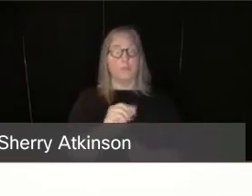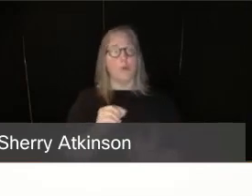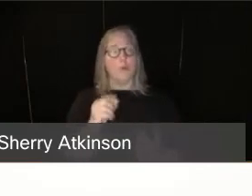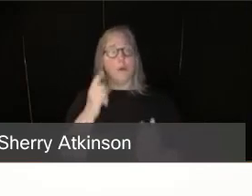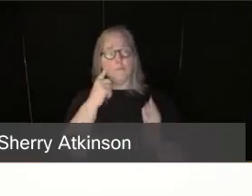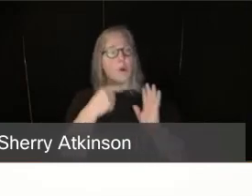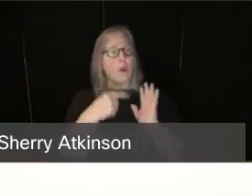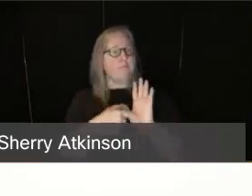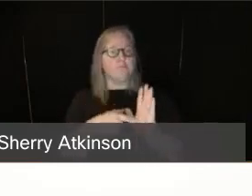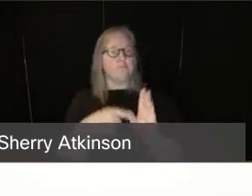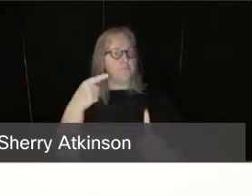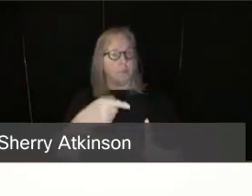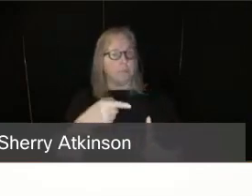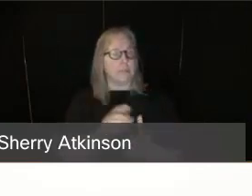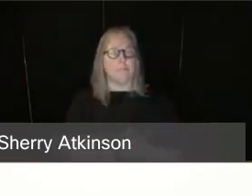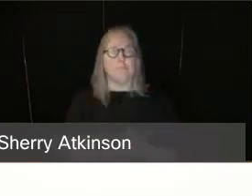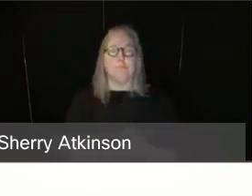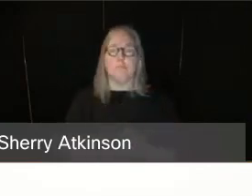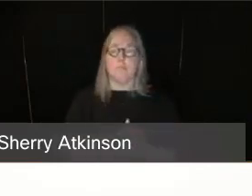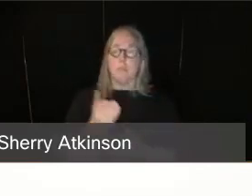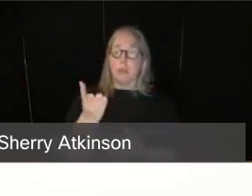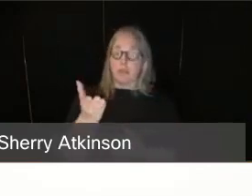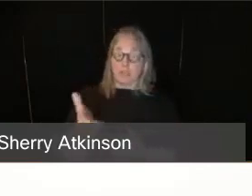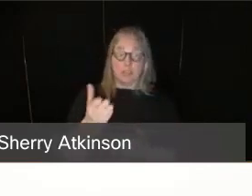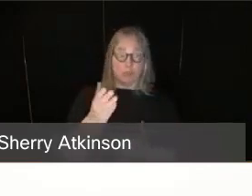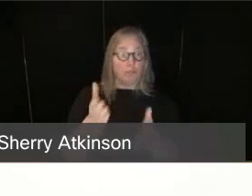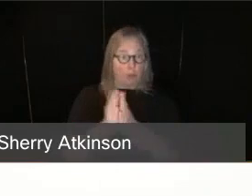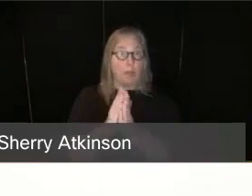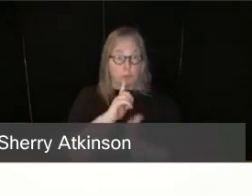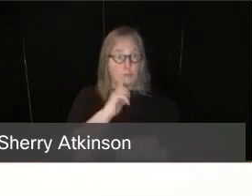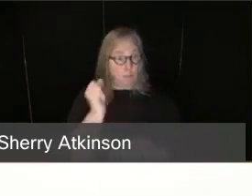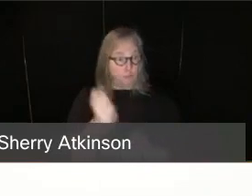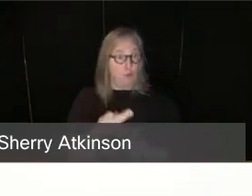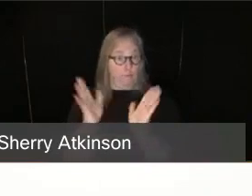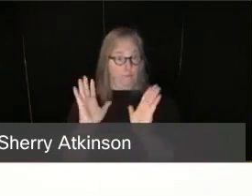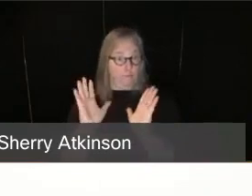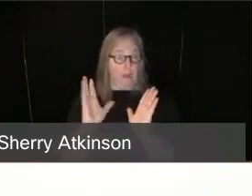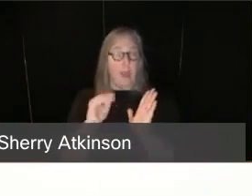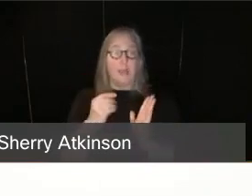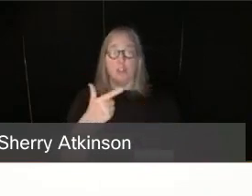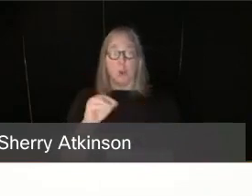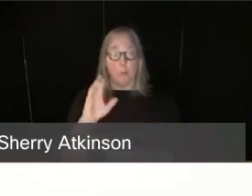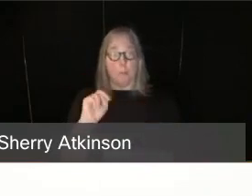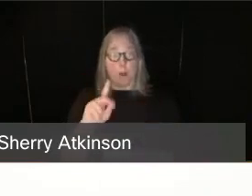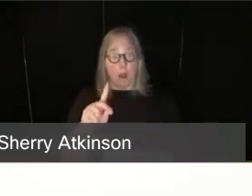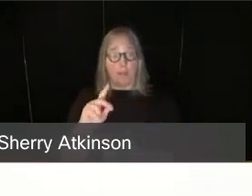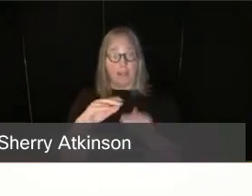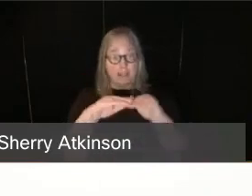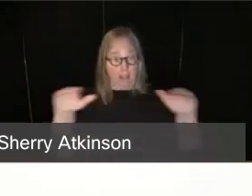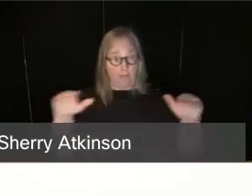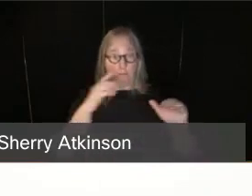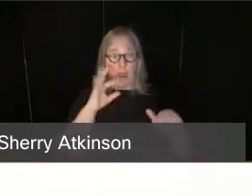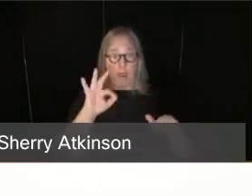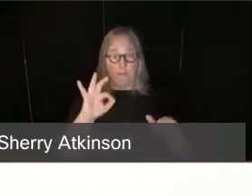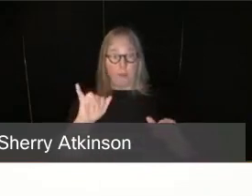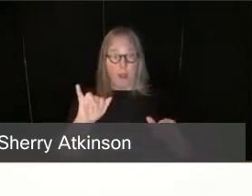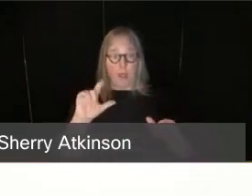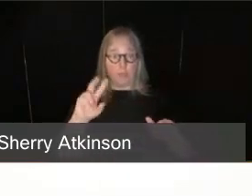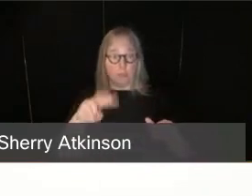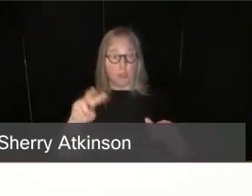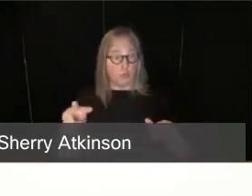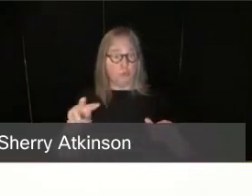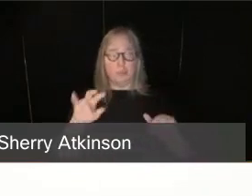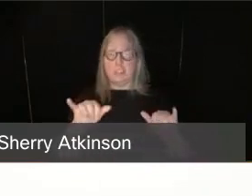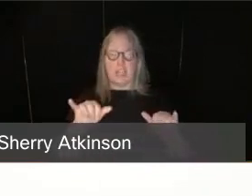illustration purposes, if this request was approved and the GO bond level for FY22 stayed at the